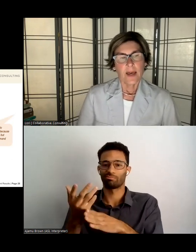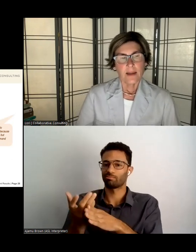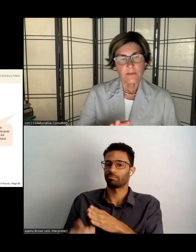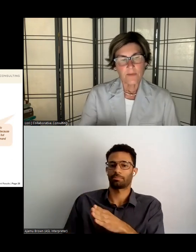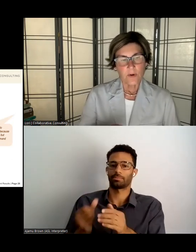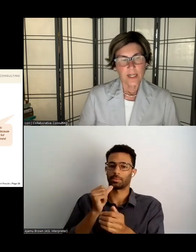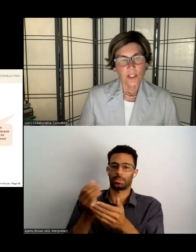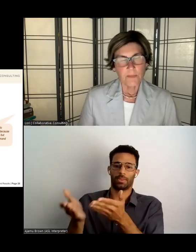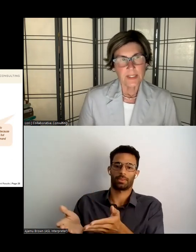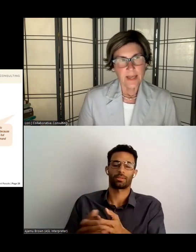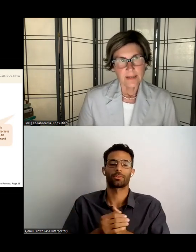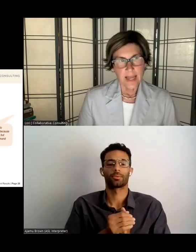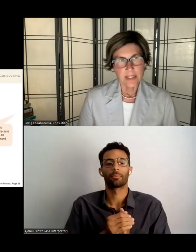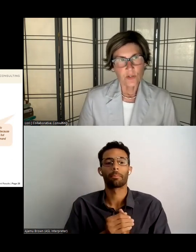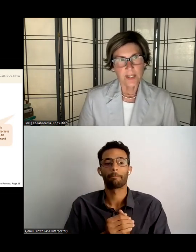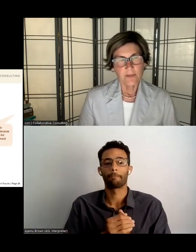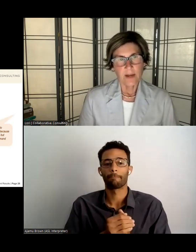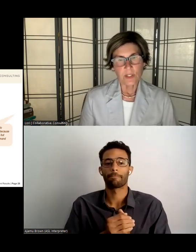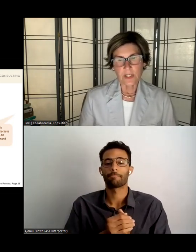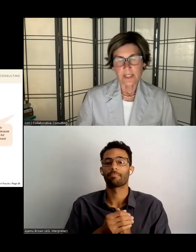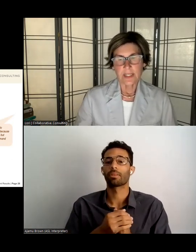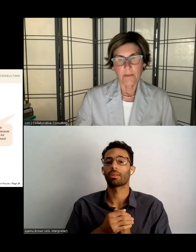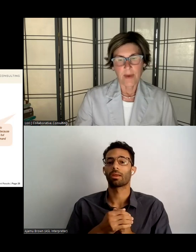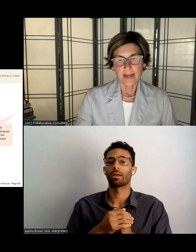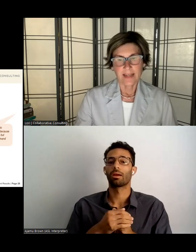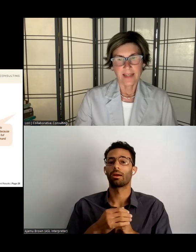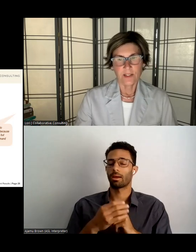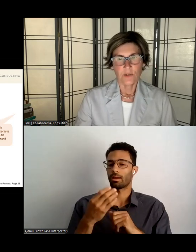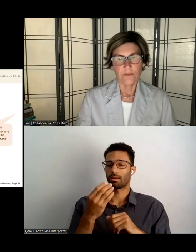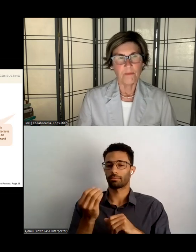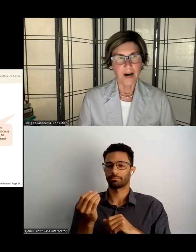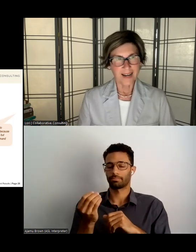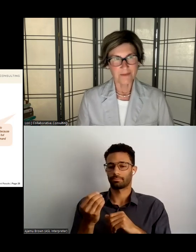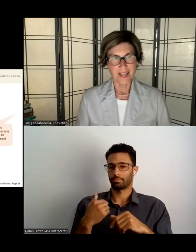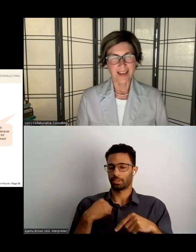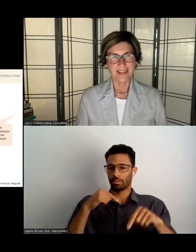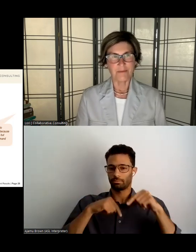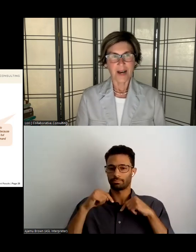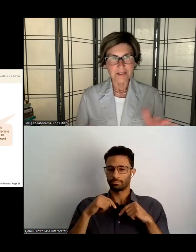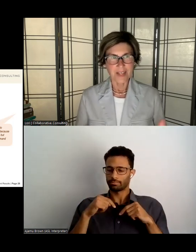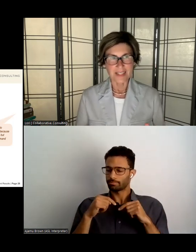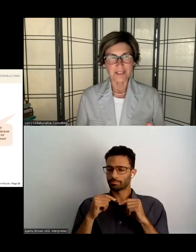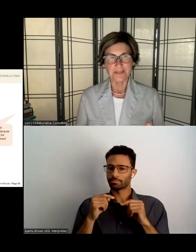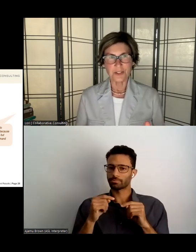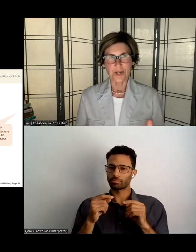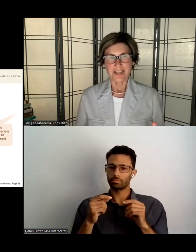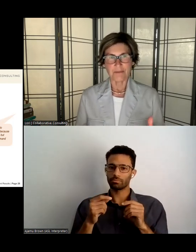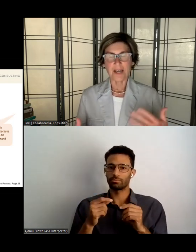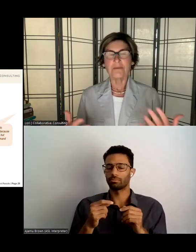So before I jump into that last trend, if I was just to step back and kind of do a bottom line